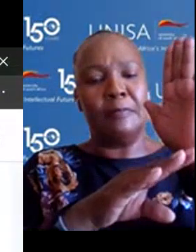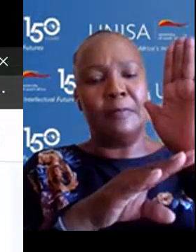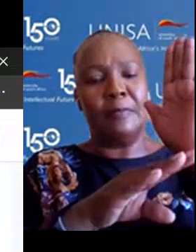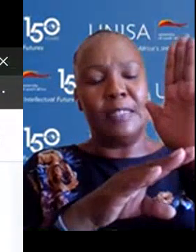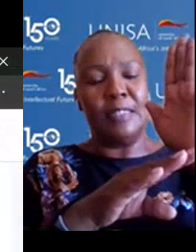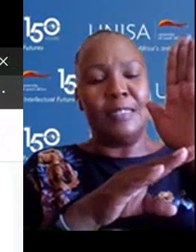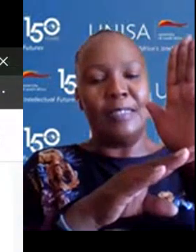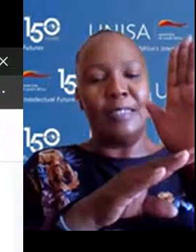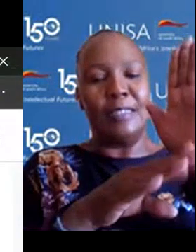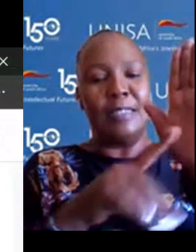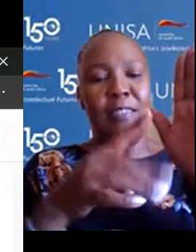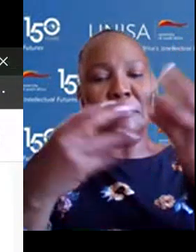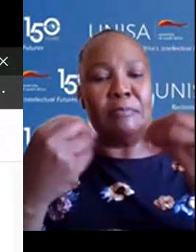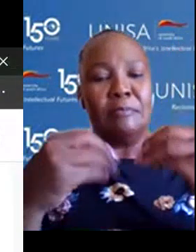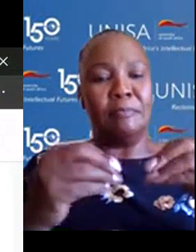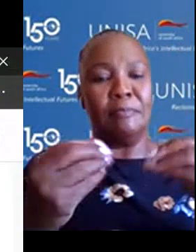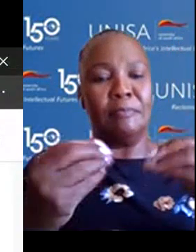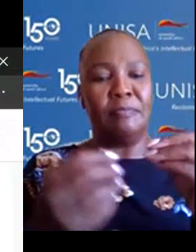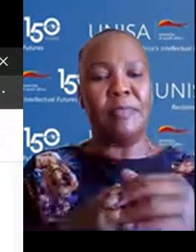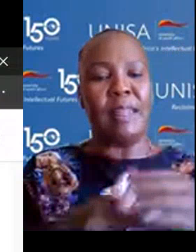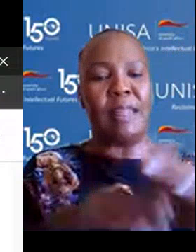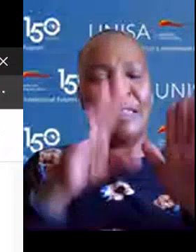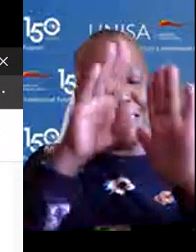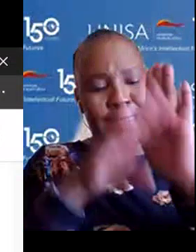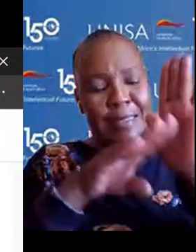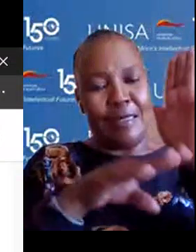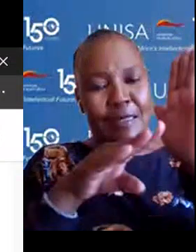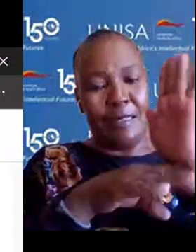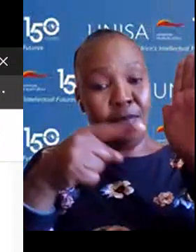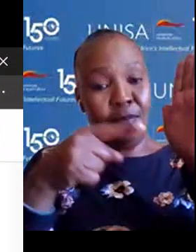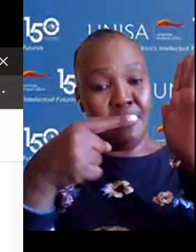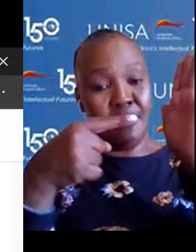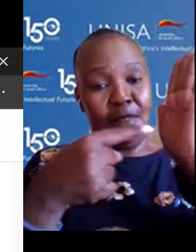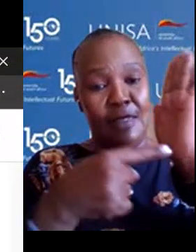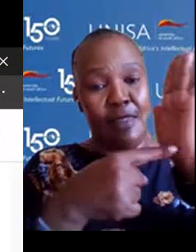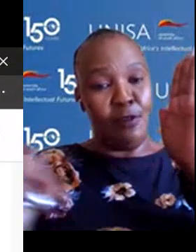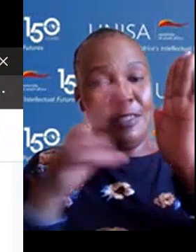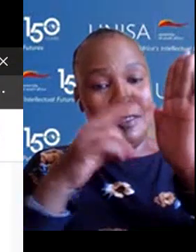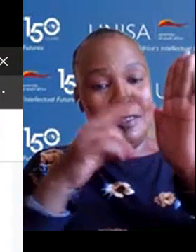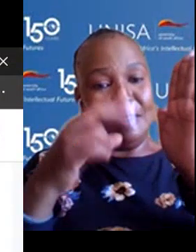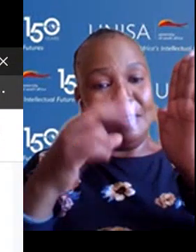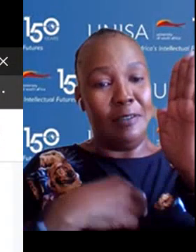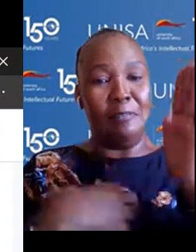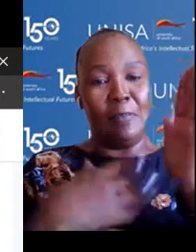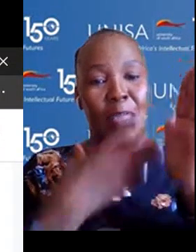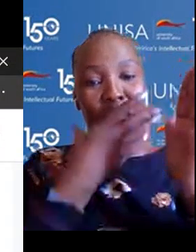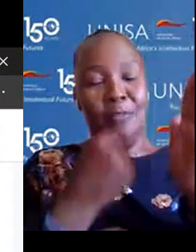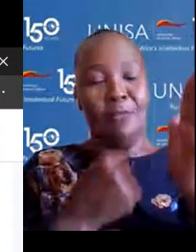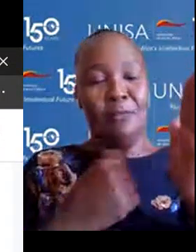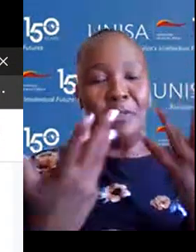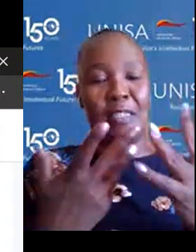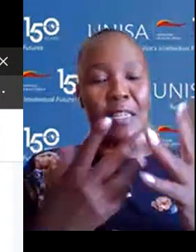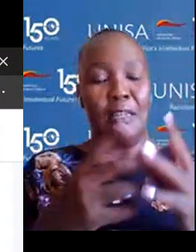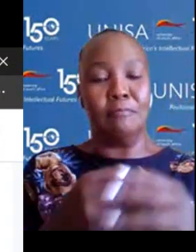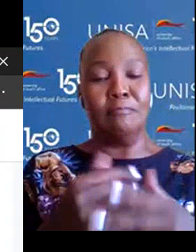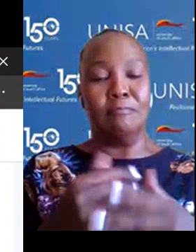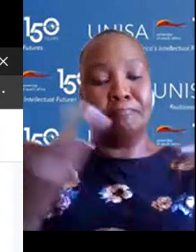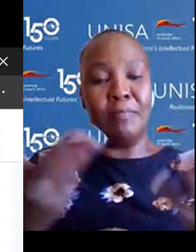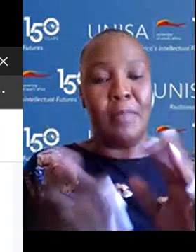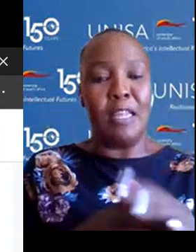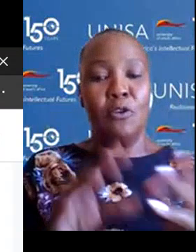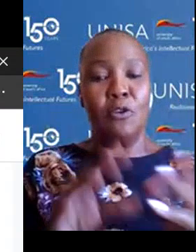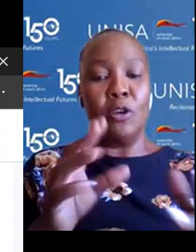so busy. Right down to the bottom. And then you can see me and my beautiful egghead. And there we go. So there we go. So now